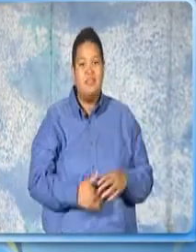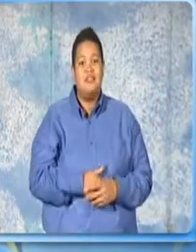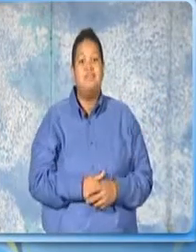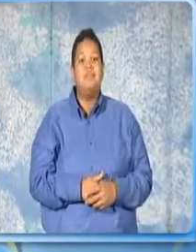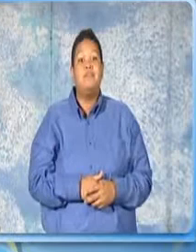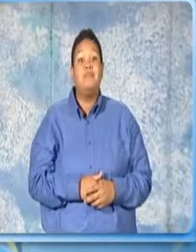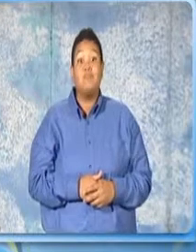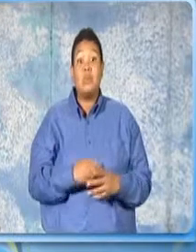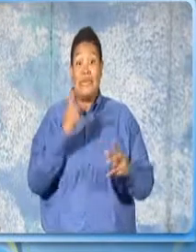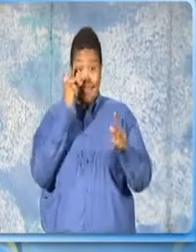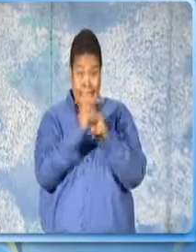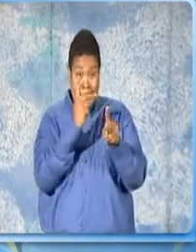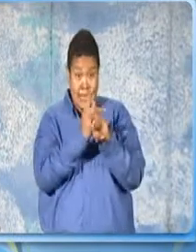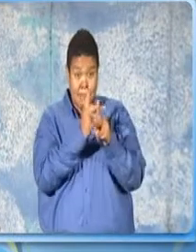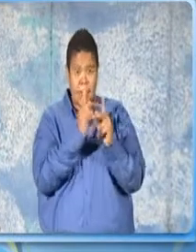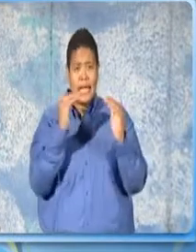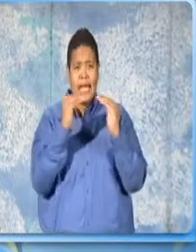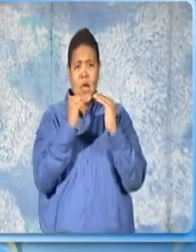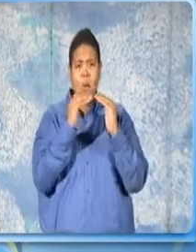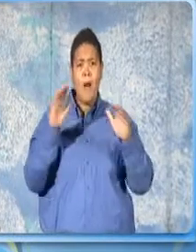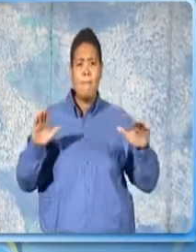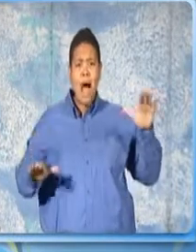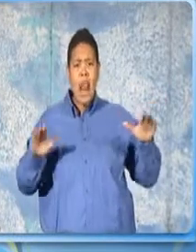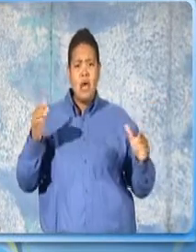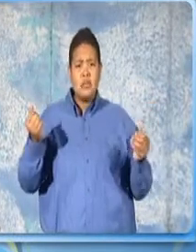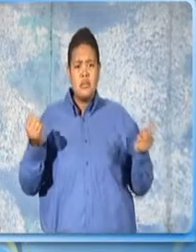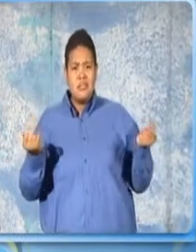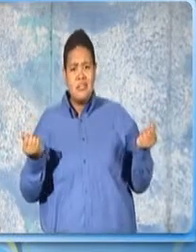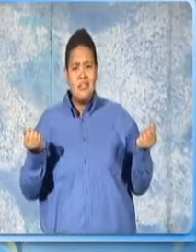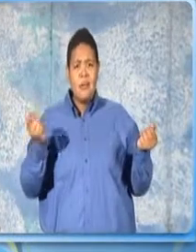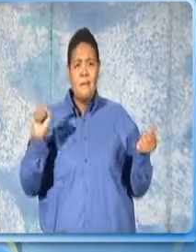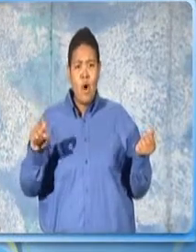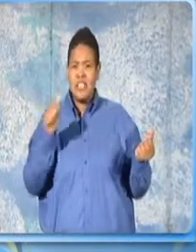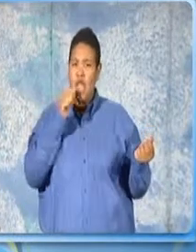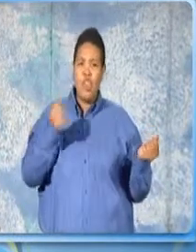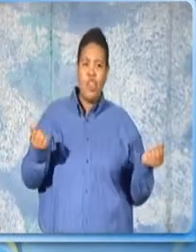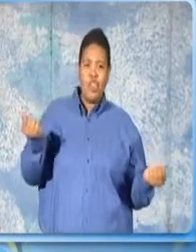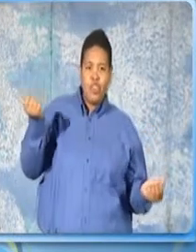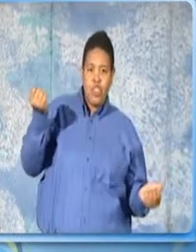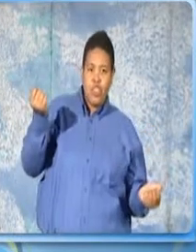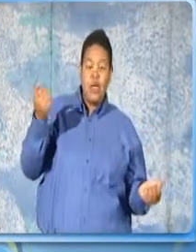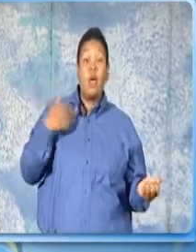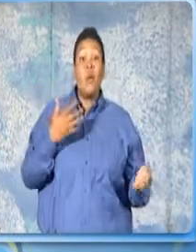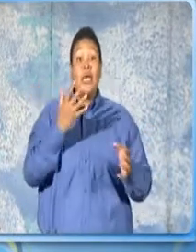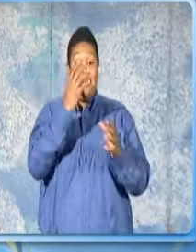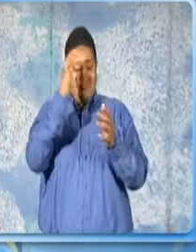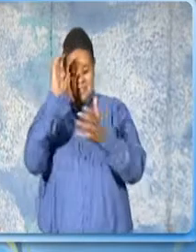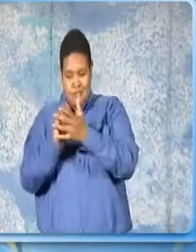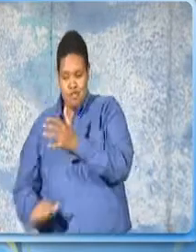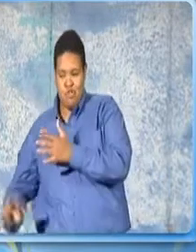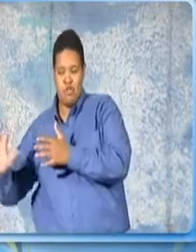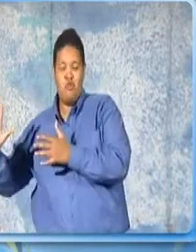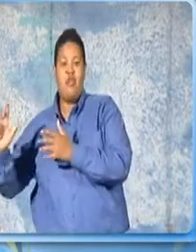In order to keep the equation balanced, which we must do, we take 3 from the other side.